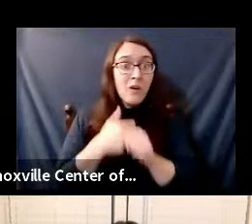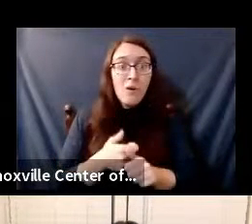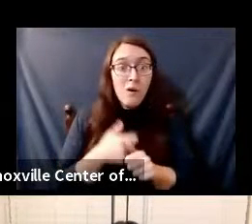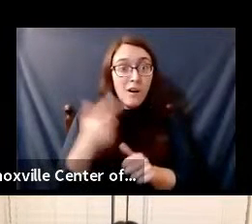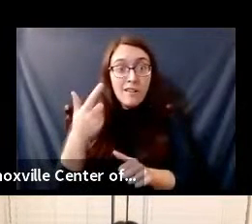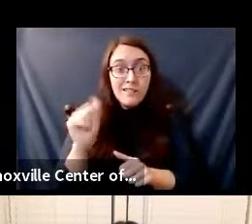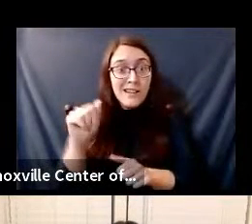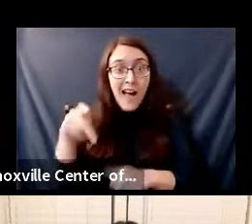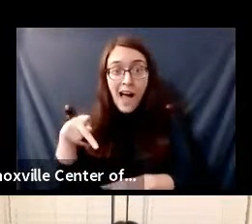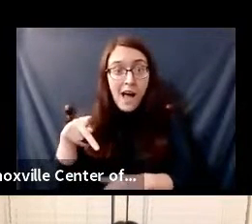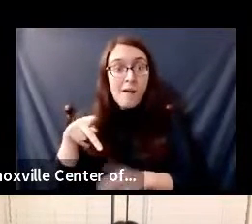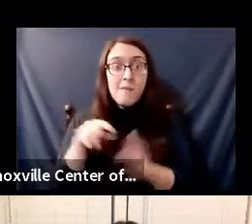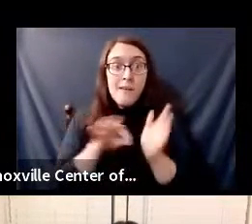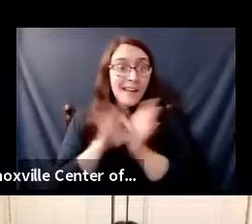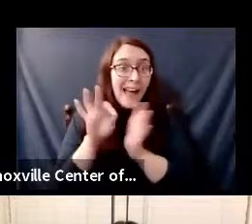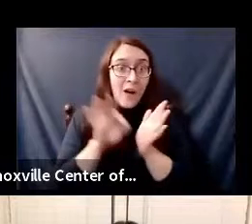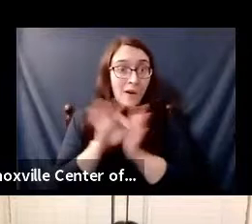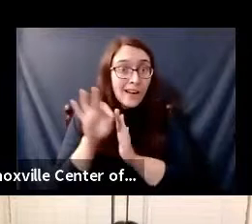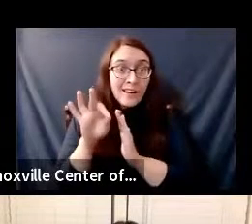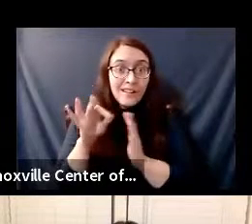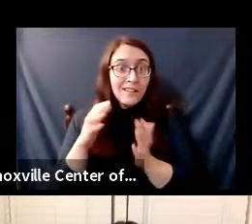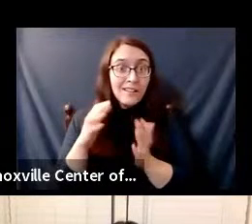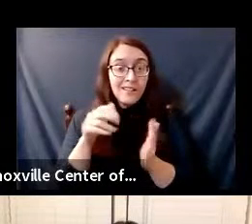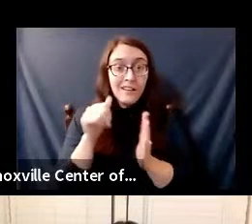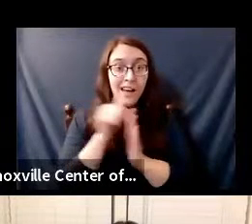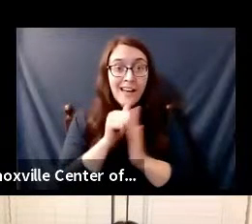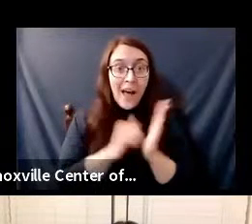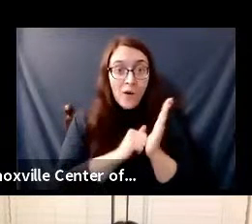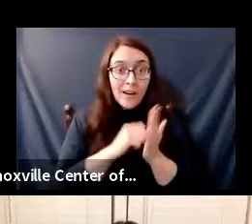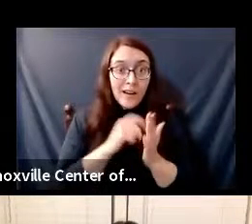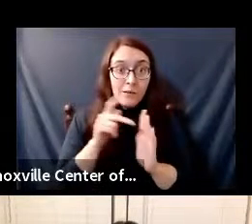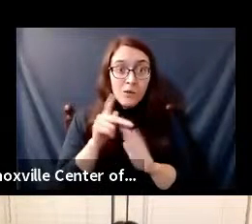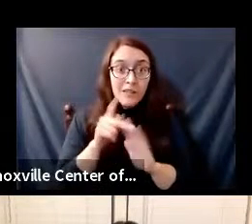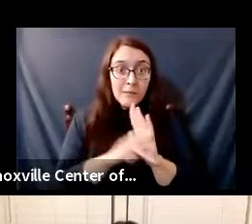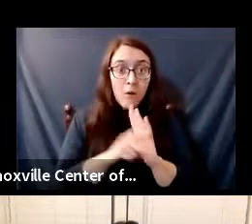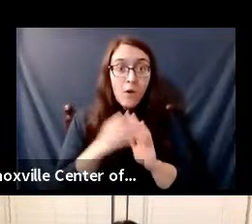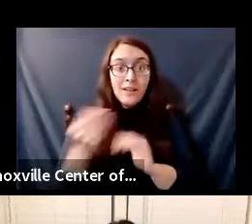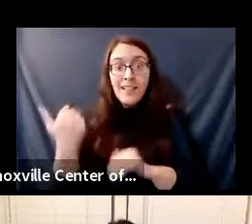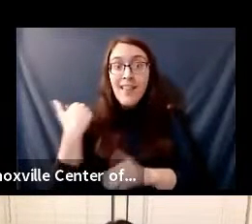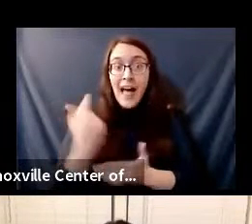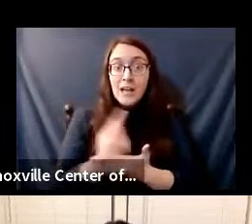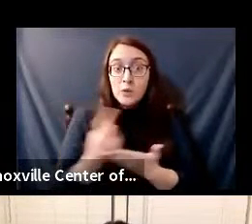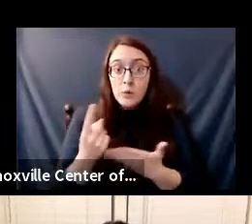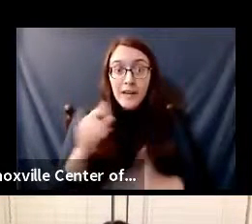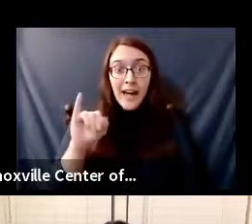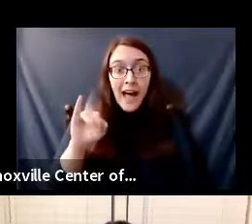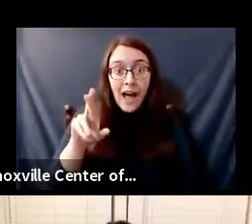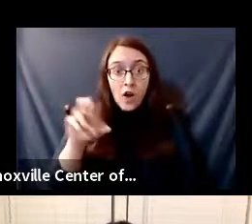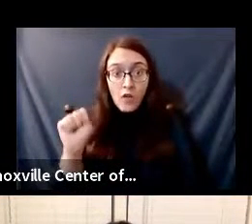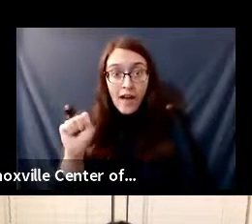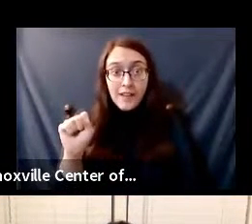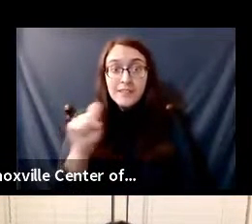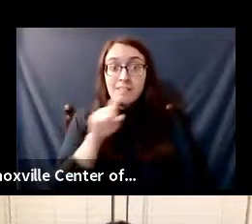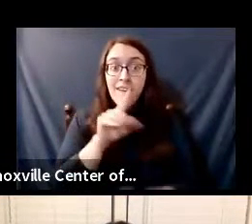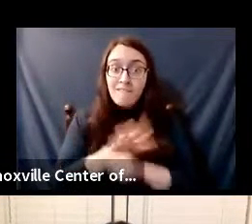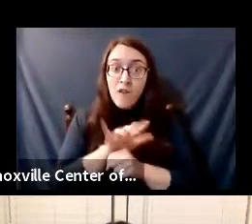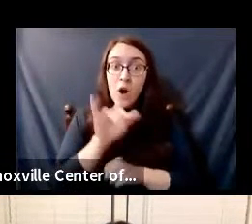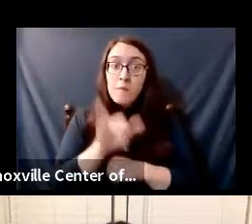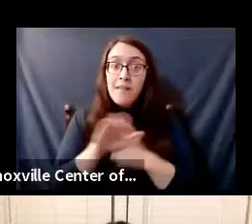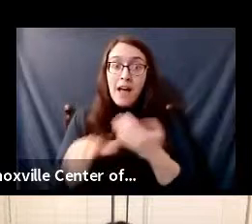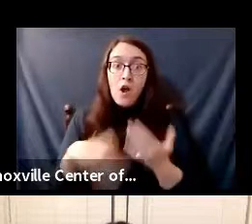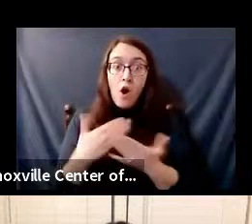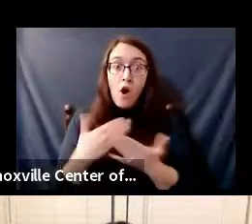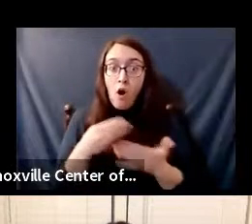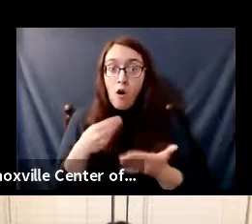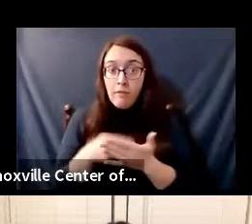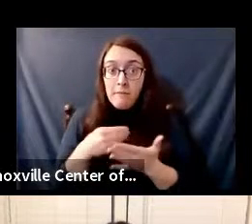accounting principles in the back of our heads, and then last week, the Internal Revenue Service confirmed our fears. All that money that